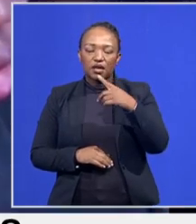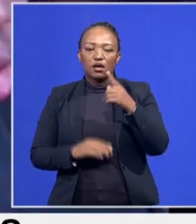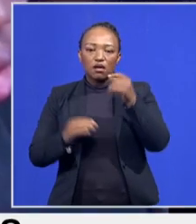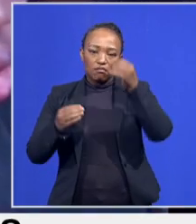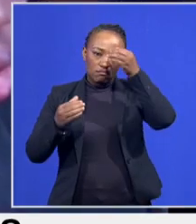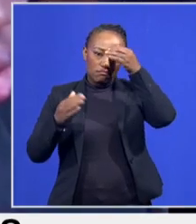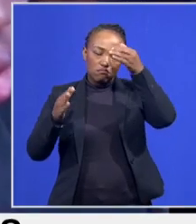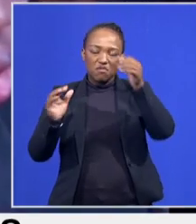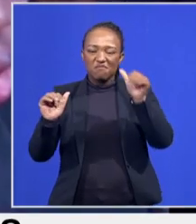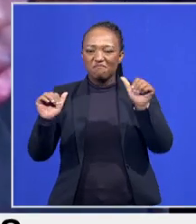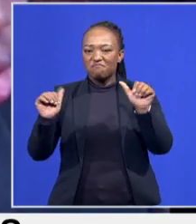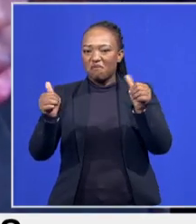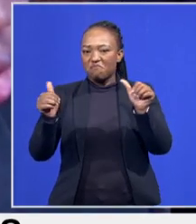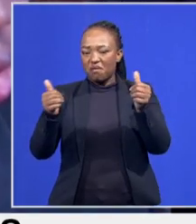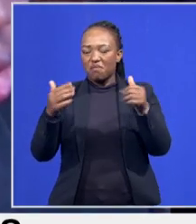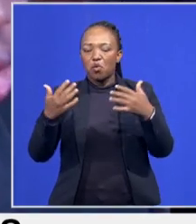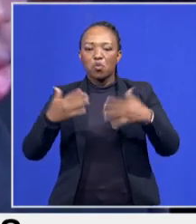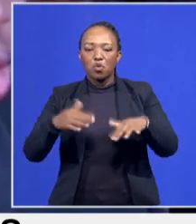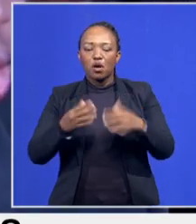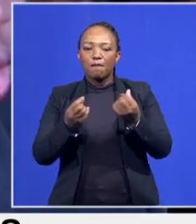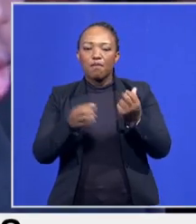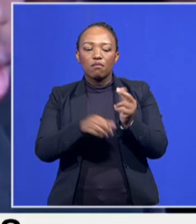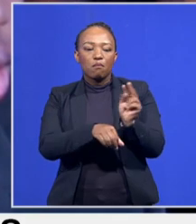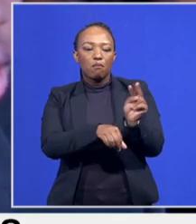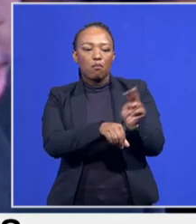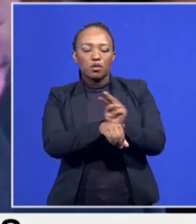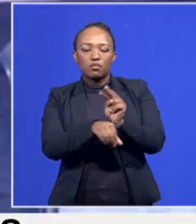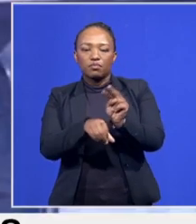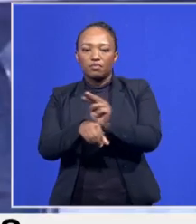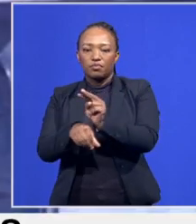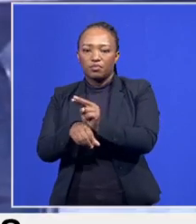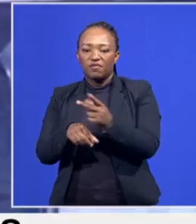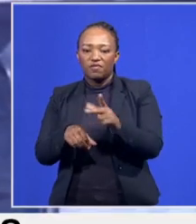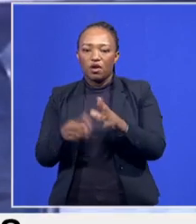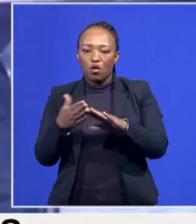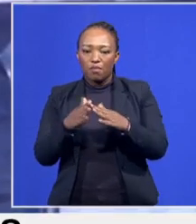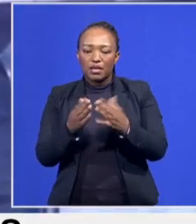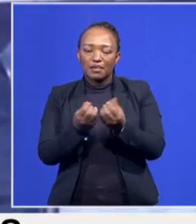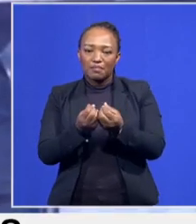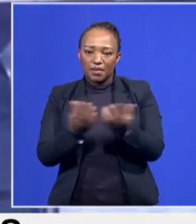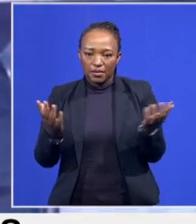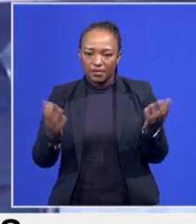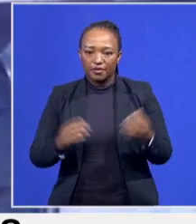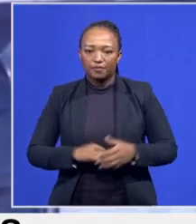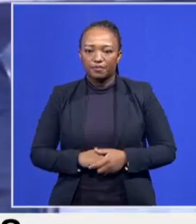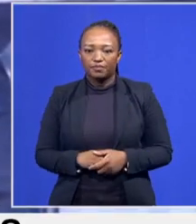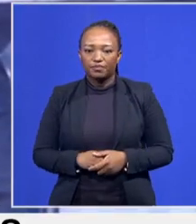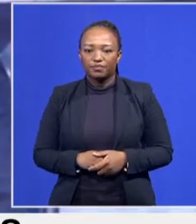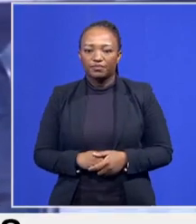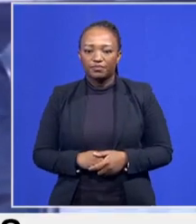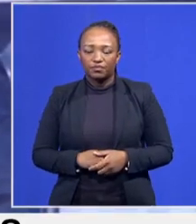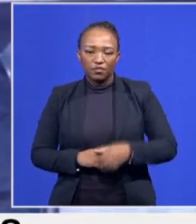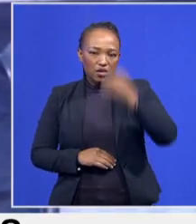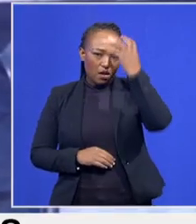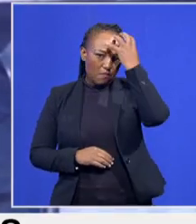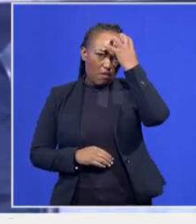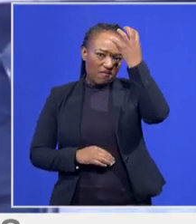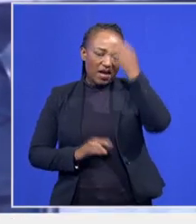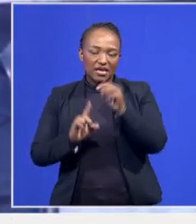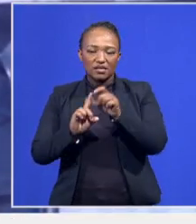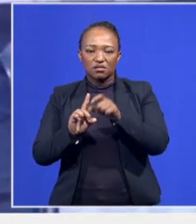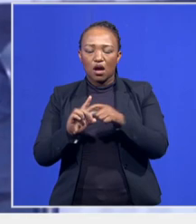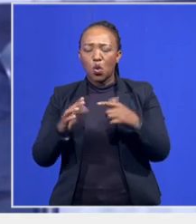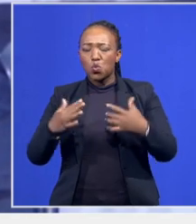but also mentored many in his community. Professor Kgwadi was someone with a deep commitment to